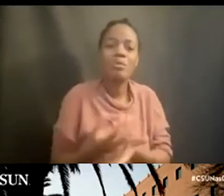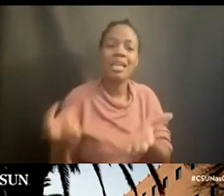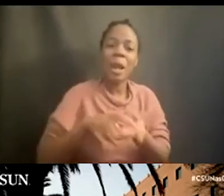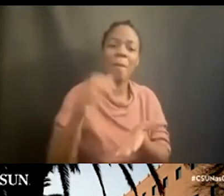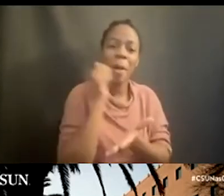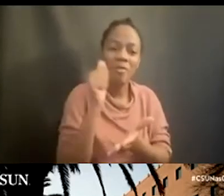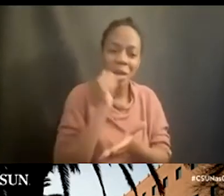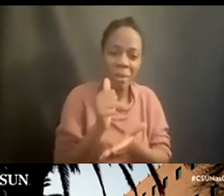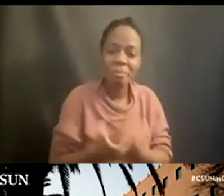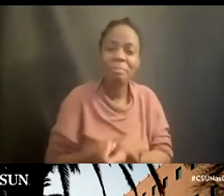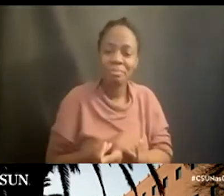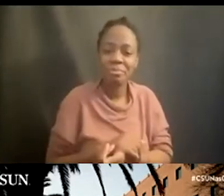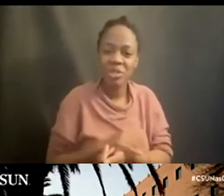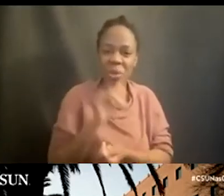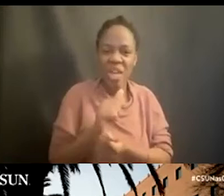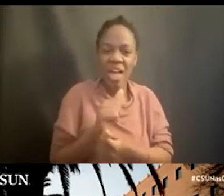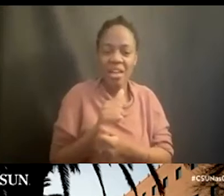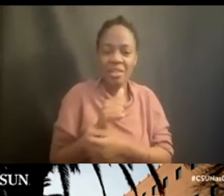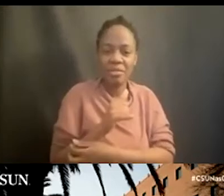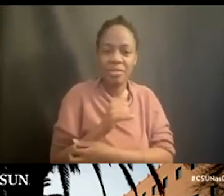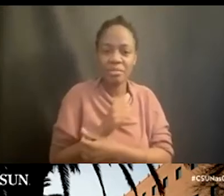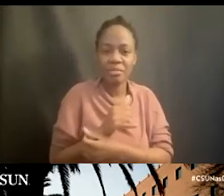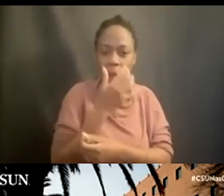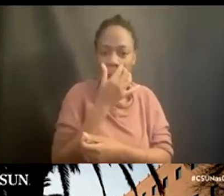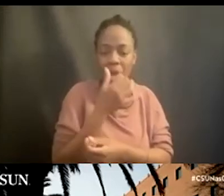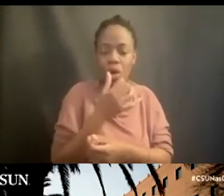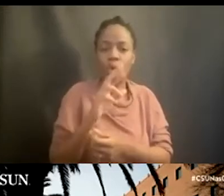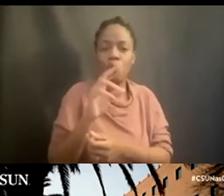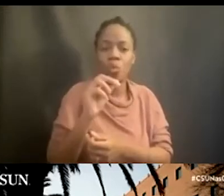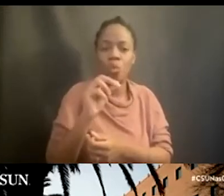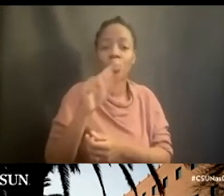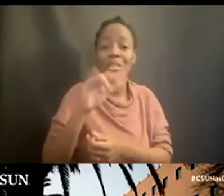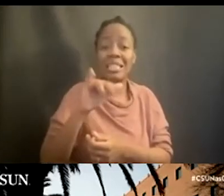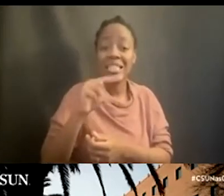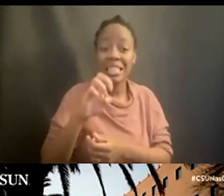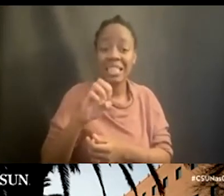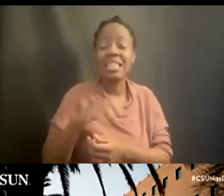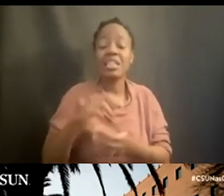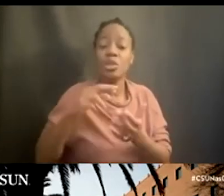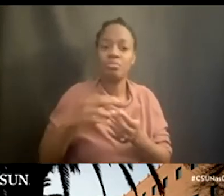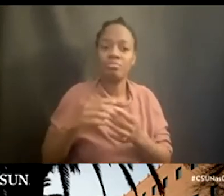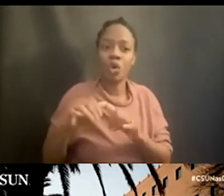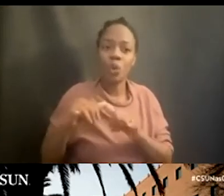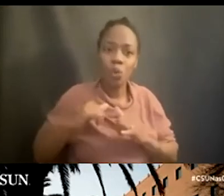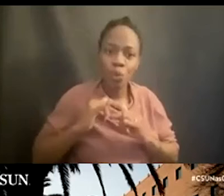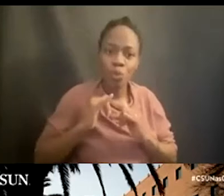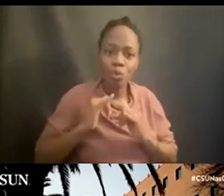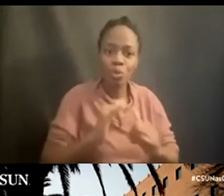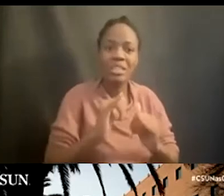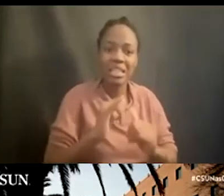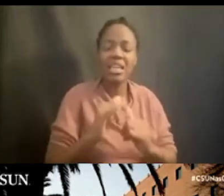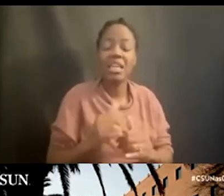that routine, I think, is super important. Like getting up from bed and doing your bed and putting on makeup to be on Zoom for the entire